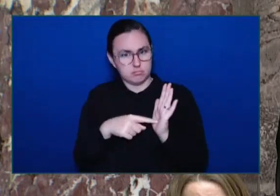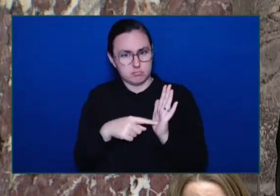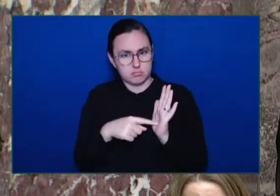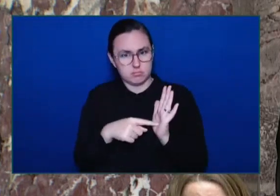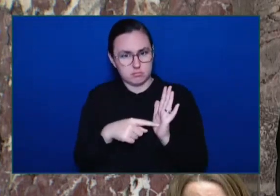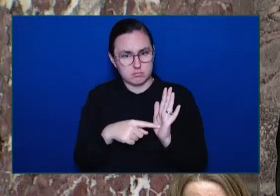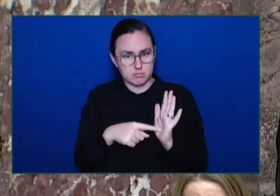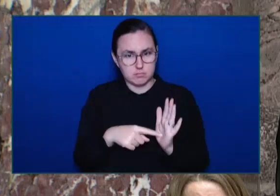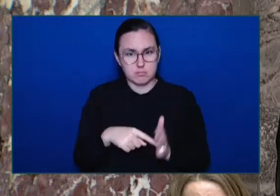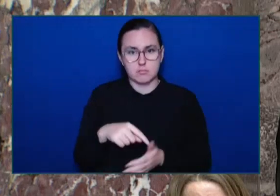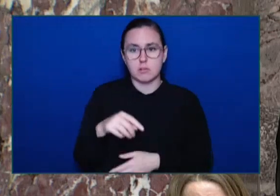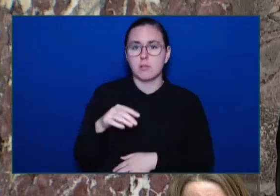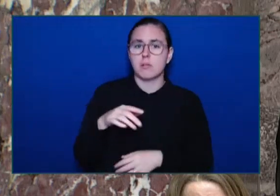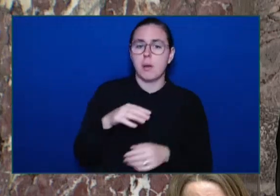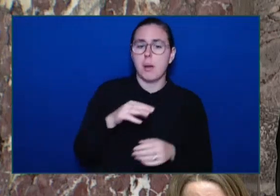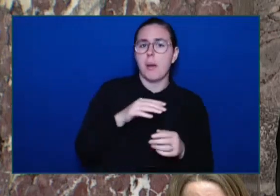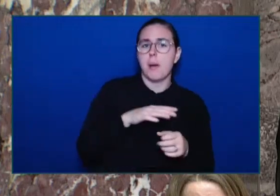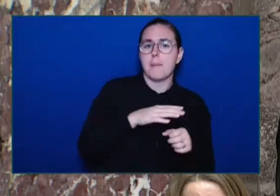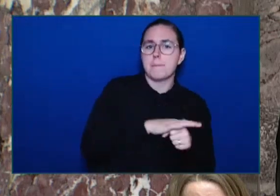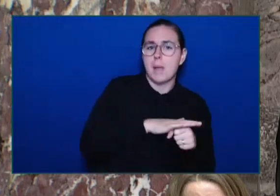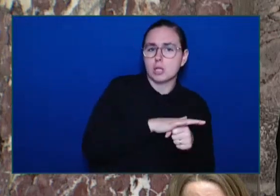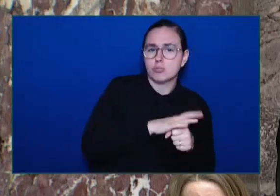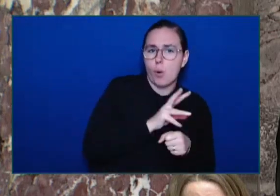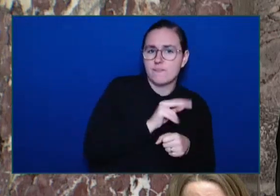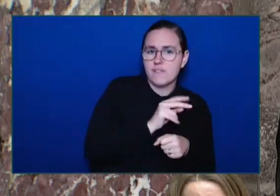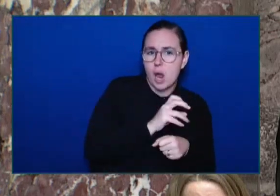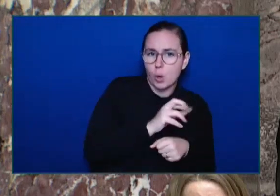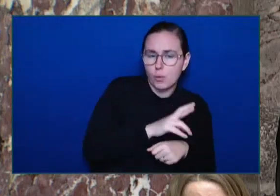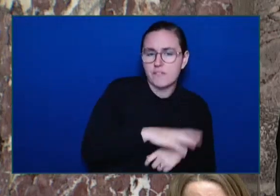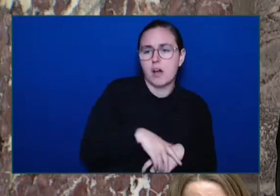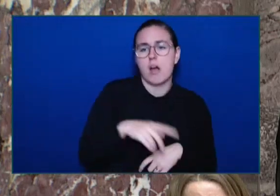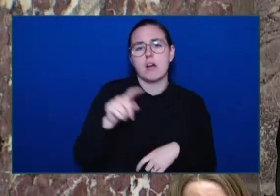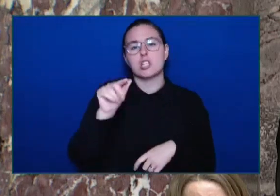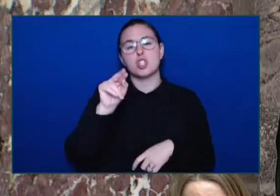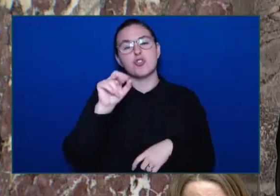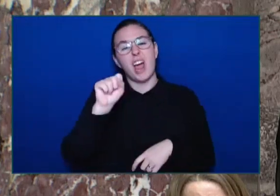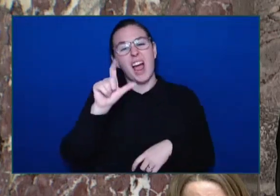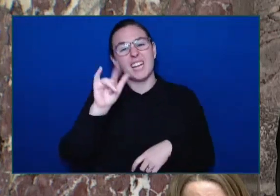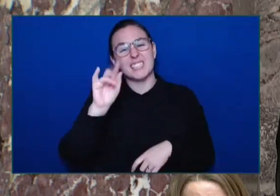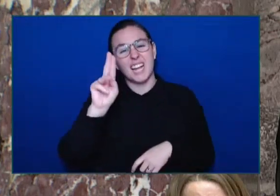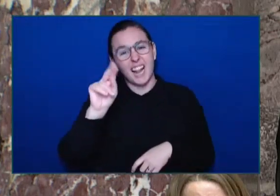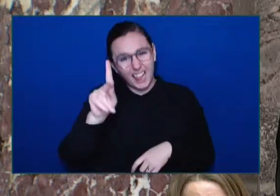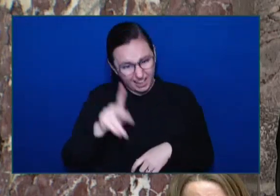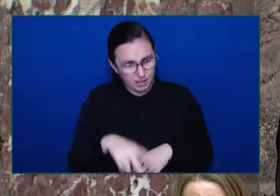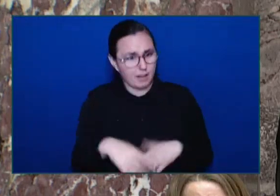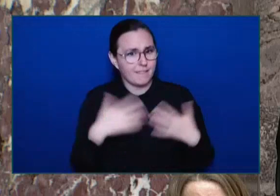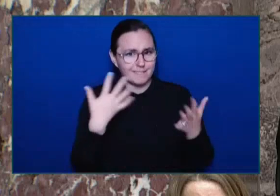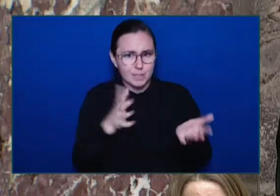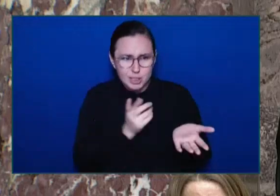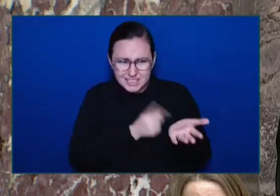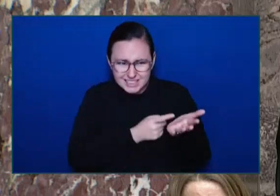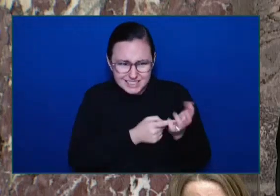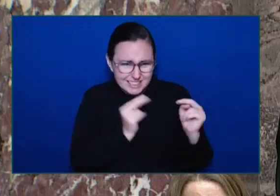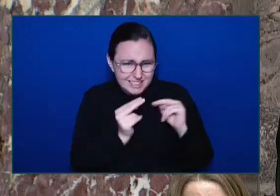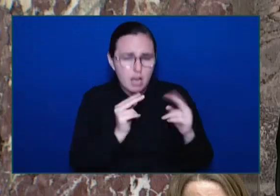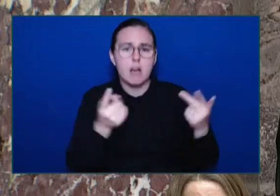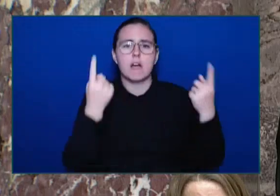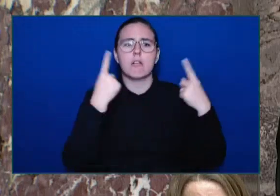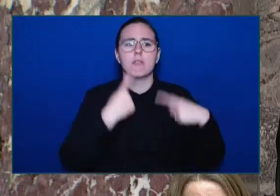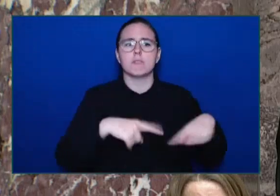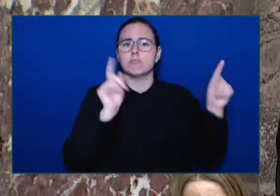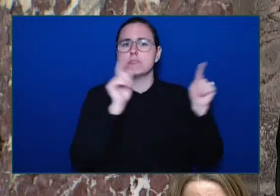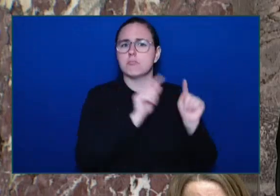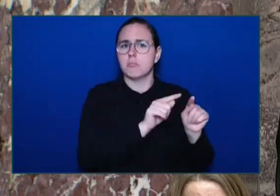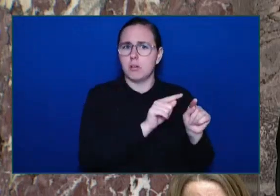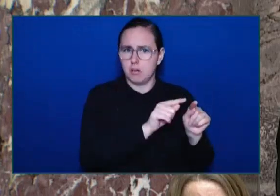and so has the identical contractor that's involved as the employer in this dispute achieved collective agreements with employees